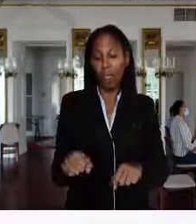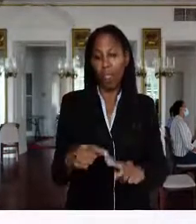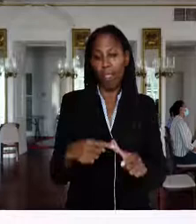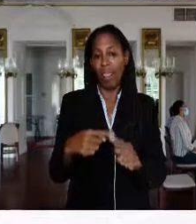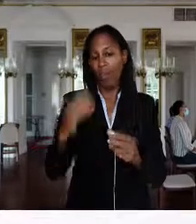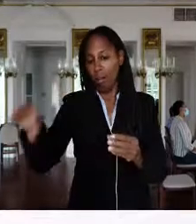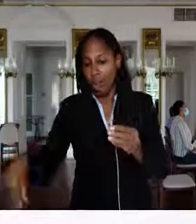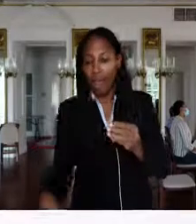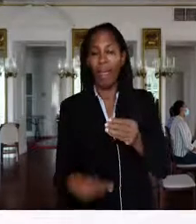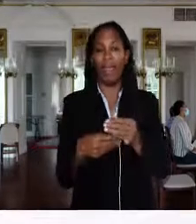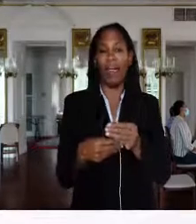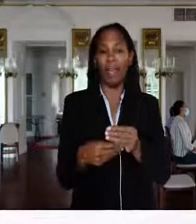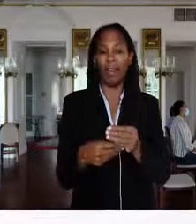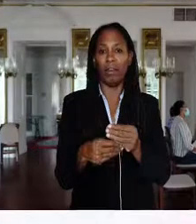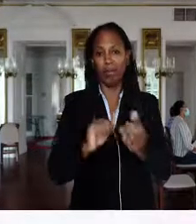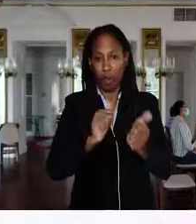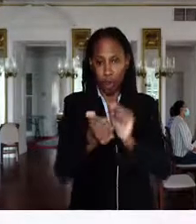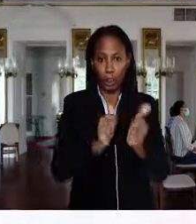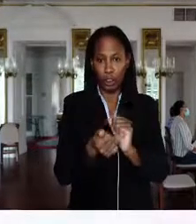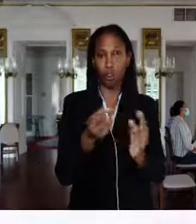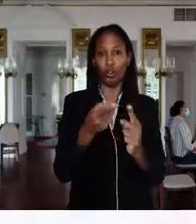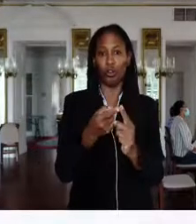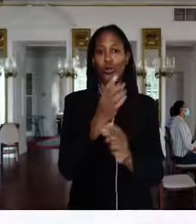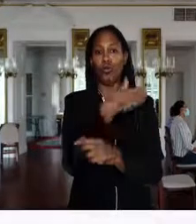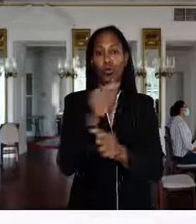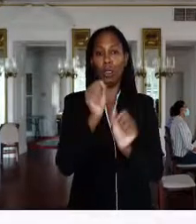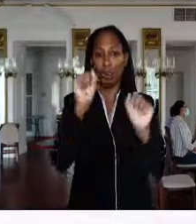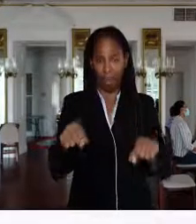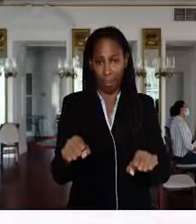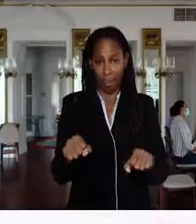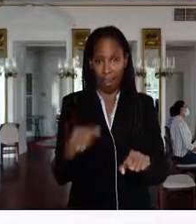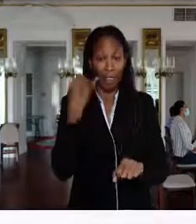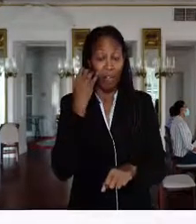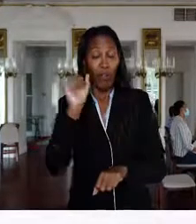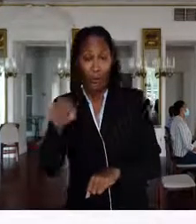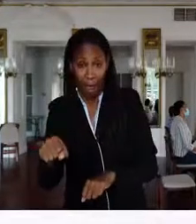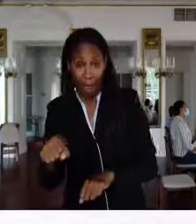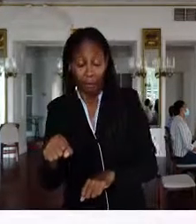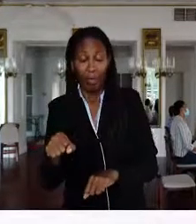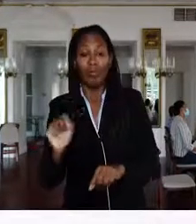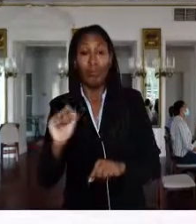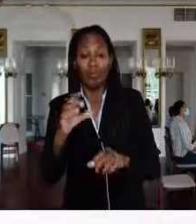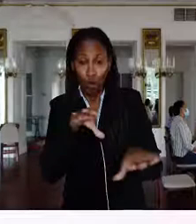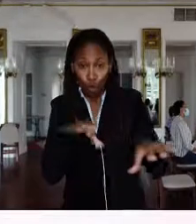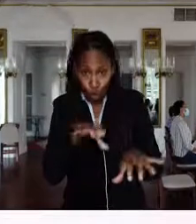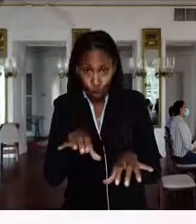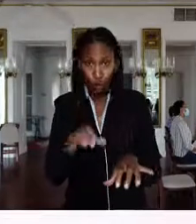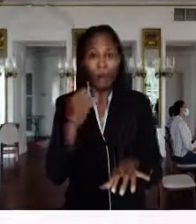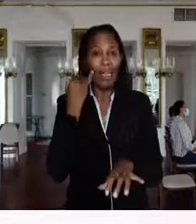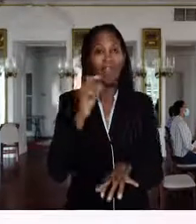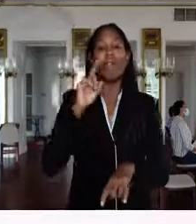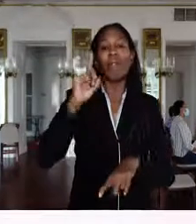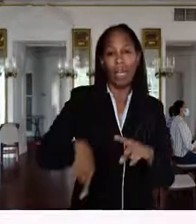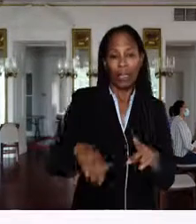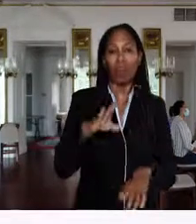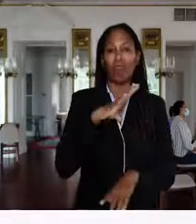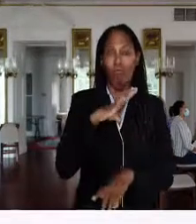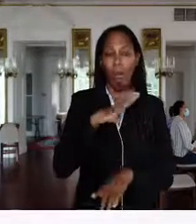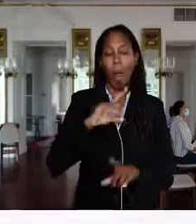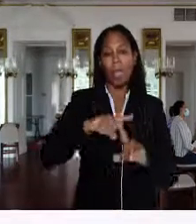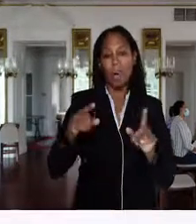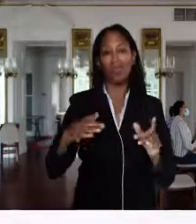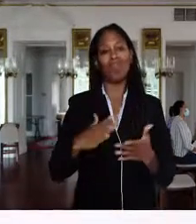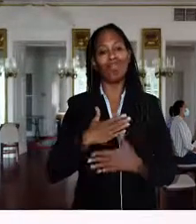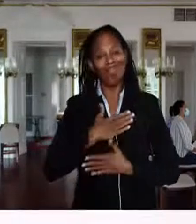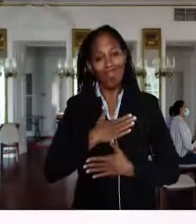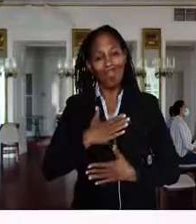too, and make sure that you get them vaccinated. If you can, parents, if you know if your child is over 12, they qualify, please go out